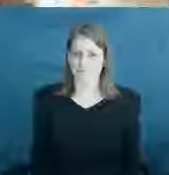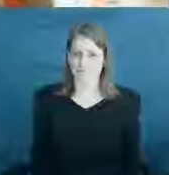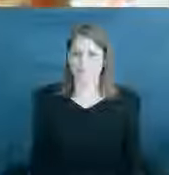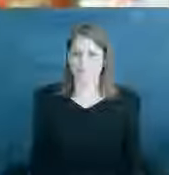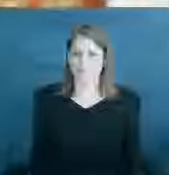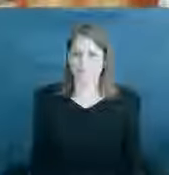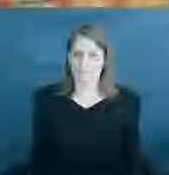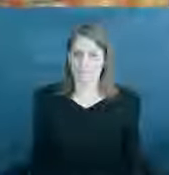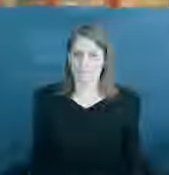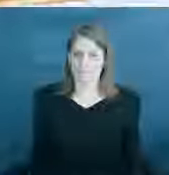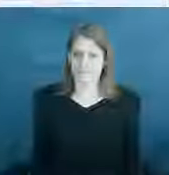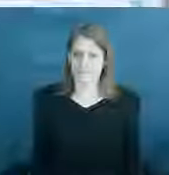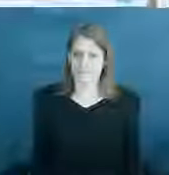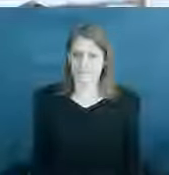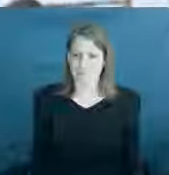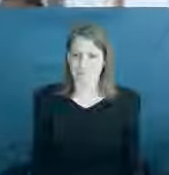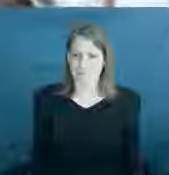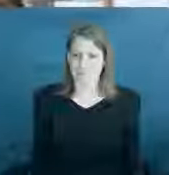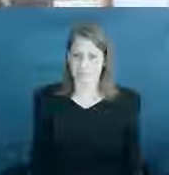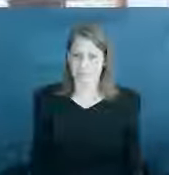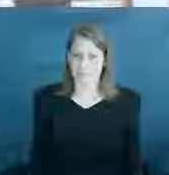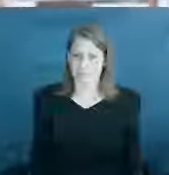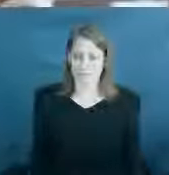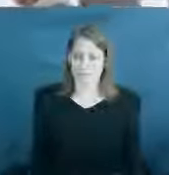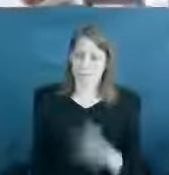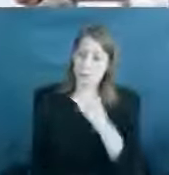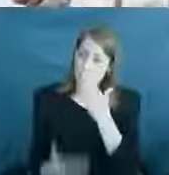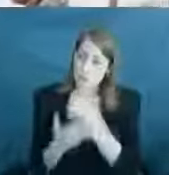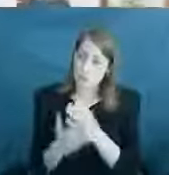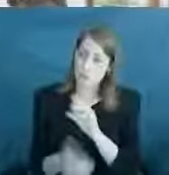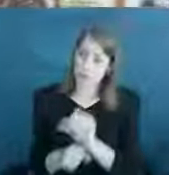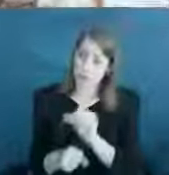Yeah, 16. Go for it. There's one.